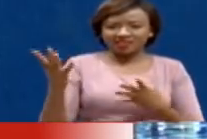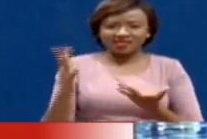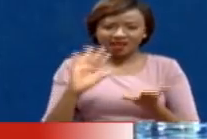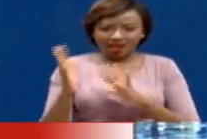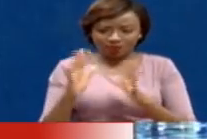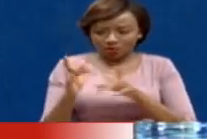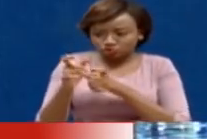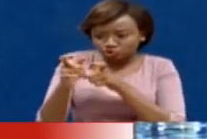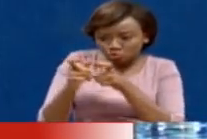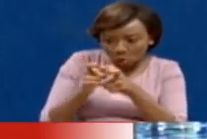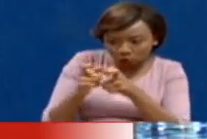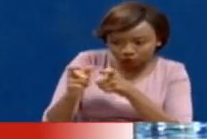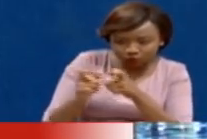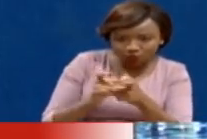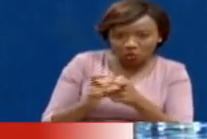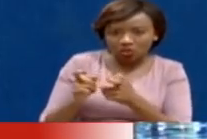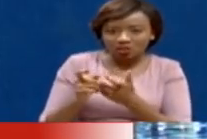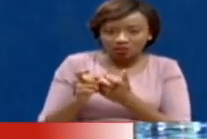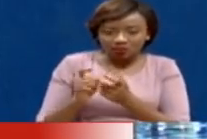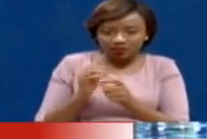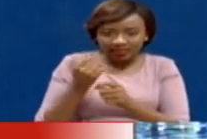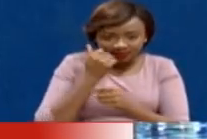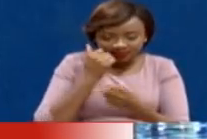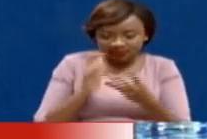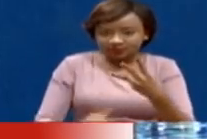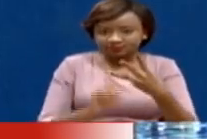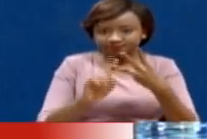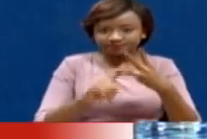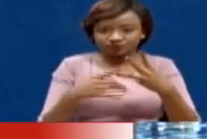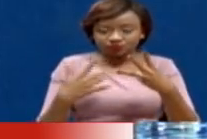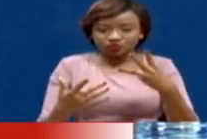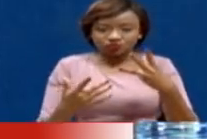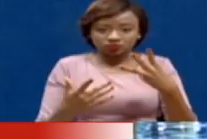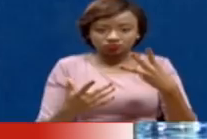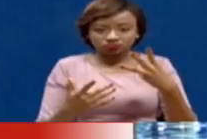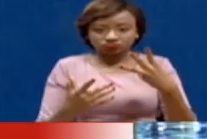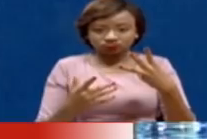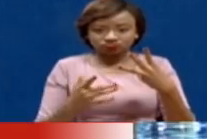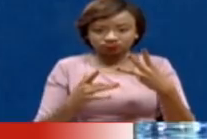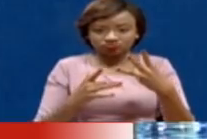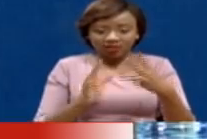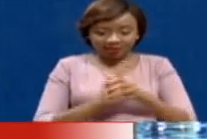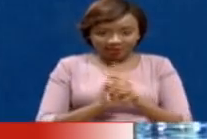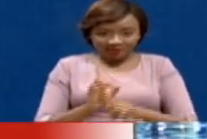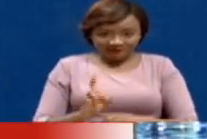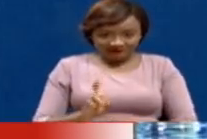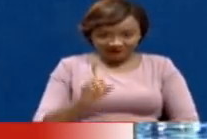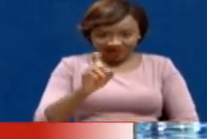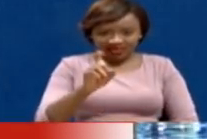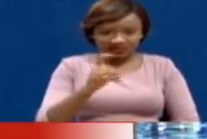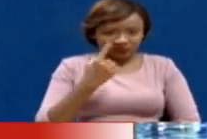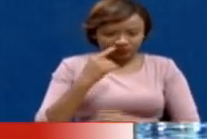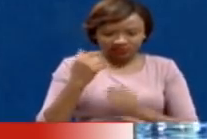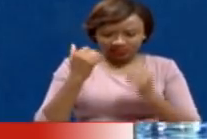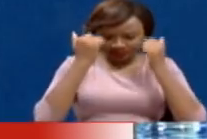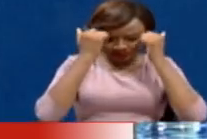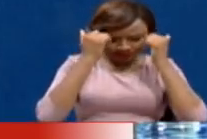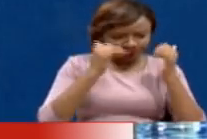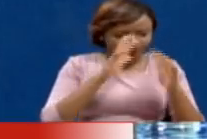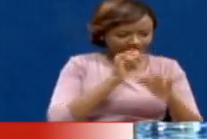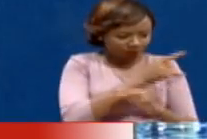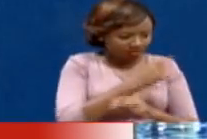disease. The third parameter in the modeling is the infectivity of the virus. Based on studies from